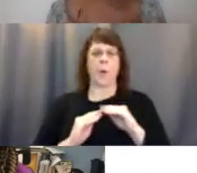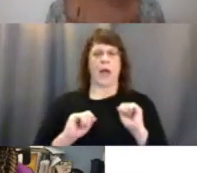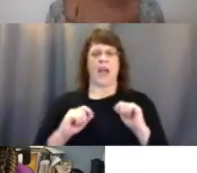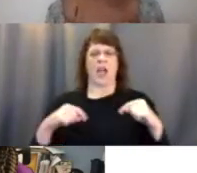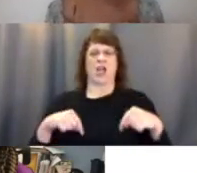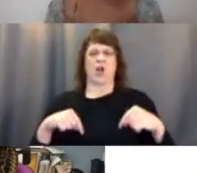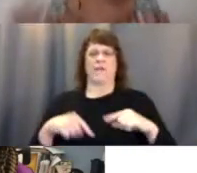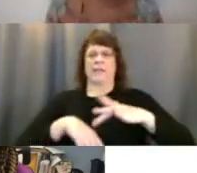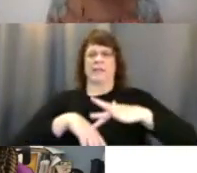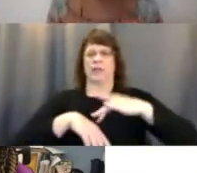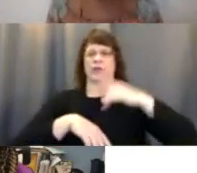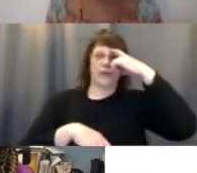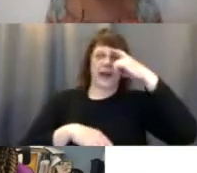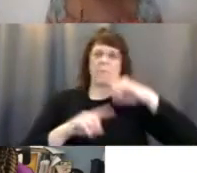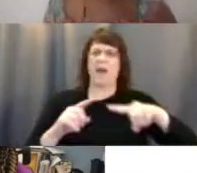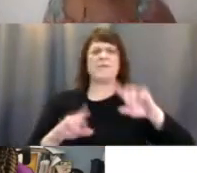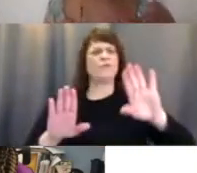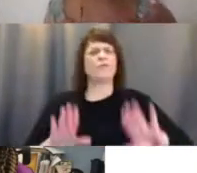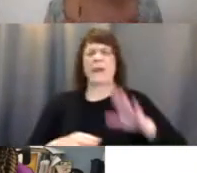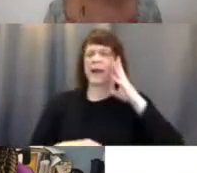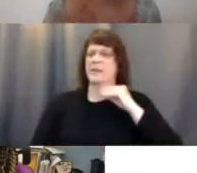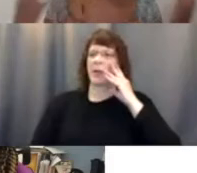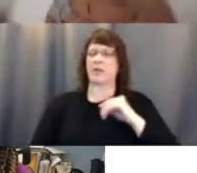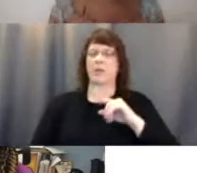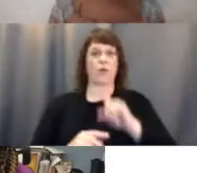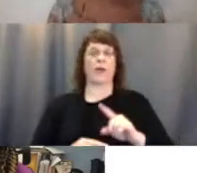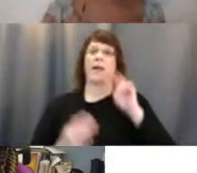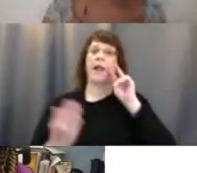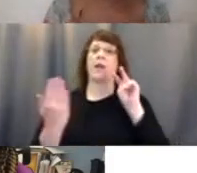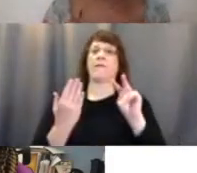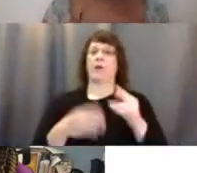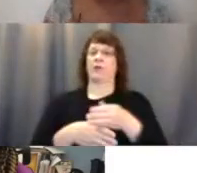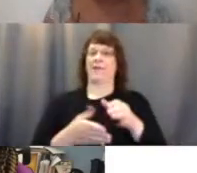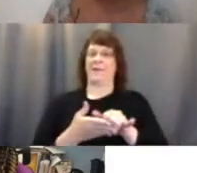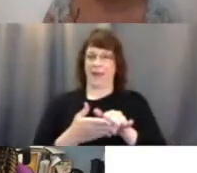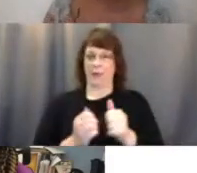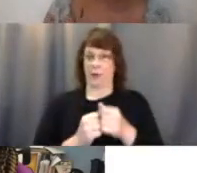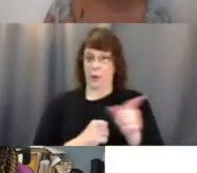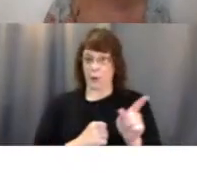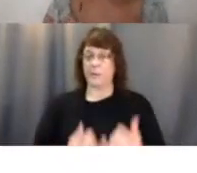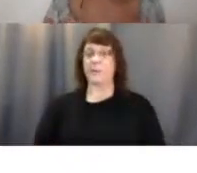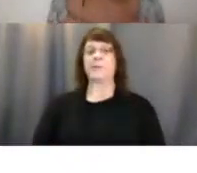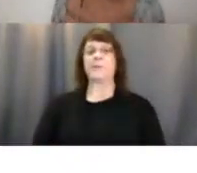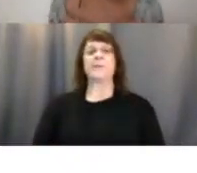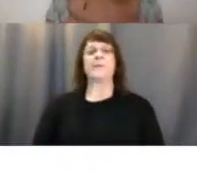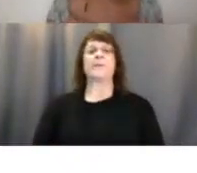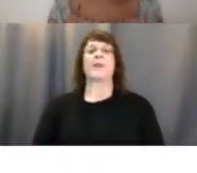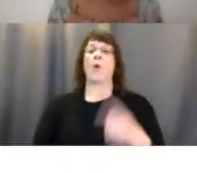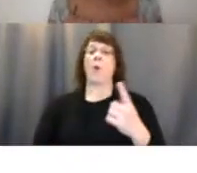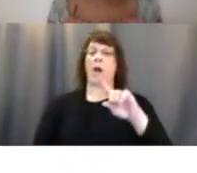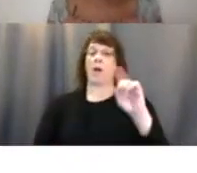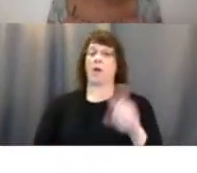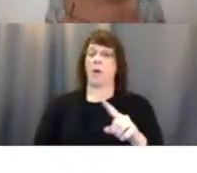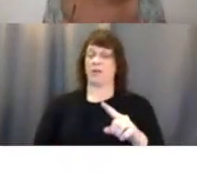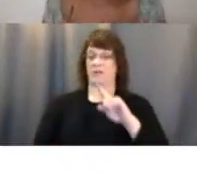a brain. But I think it's a great experience. So I'm looking forward to sharing some more of that with you today. And one of the questions that I'll actually